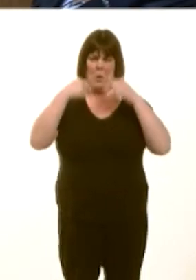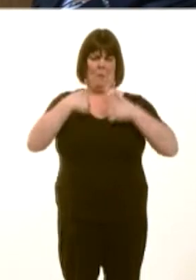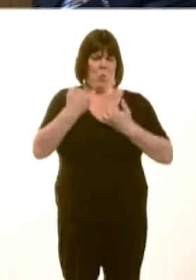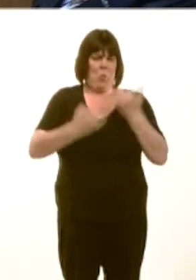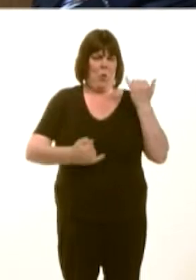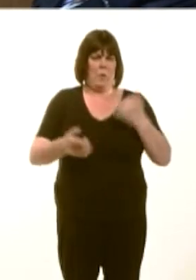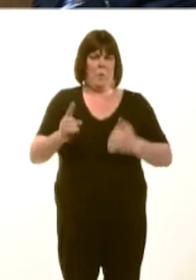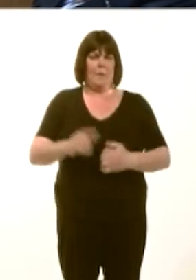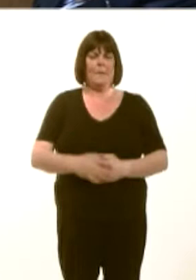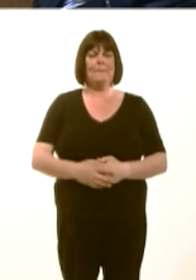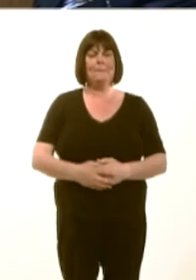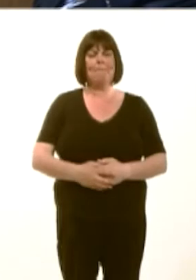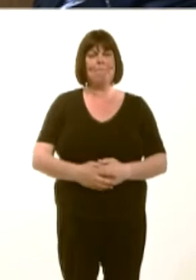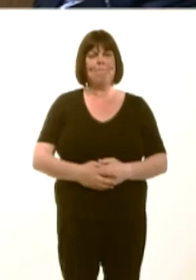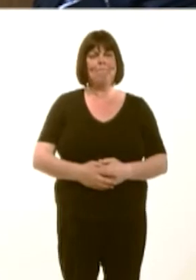what